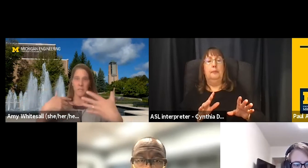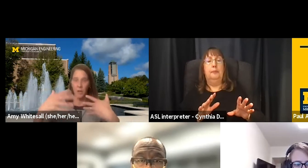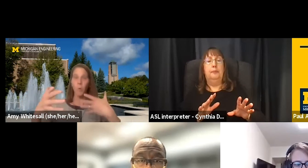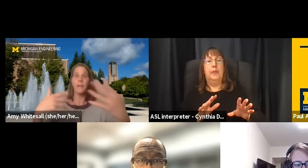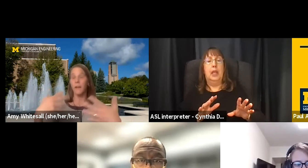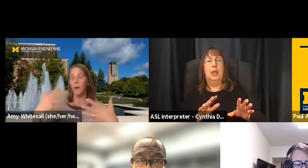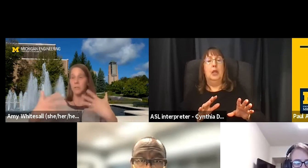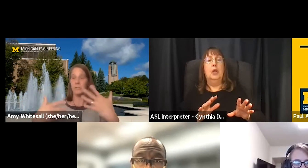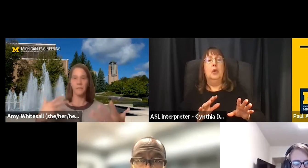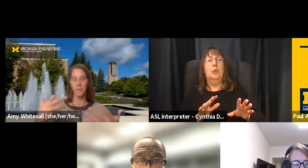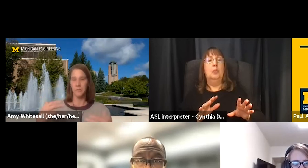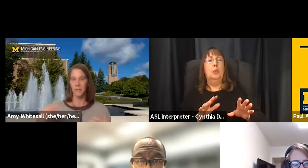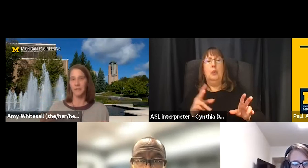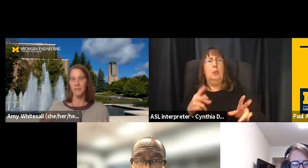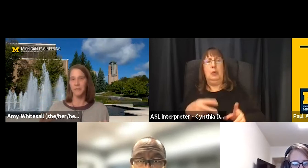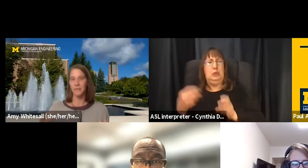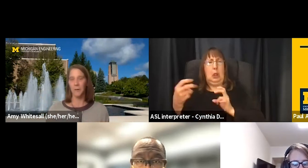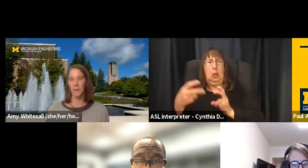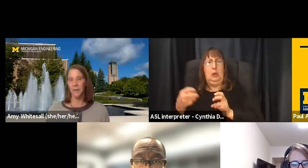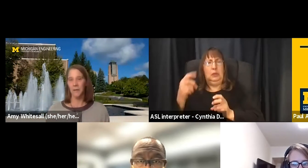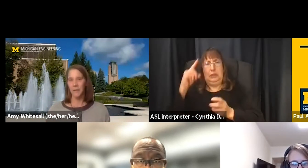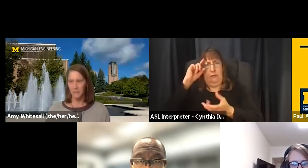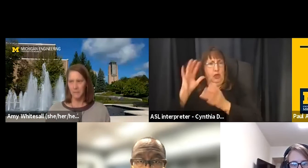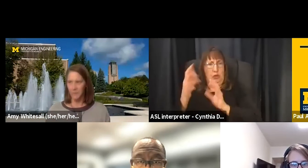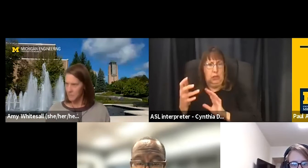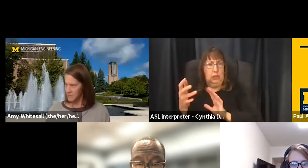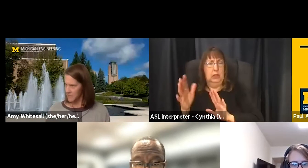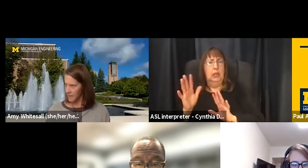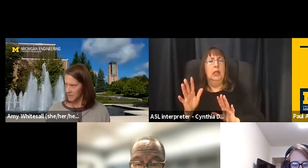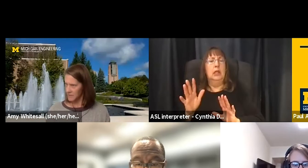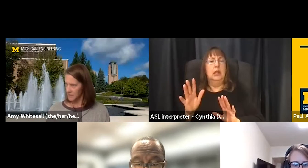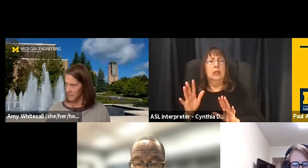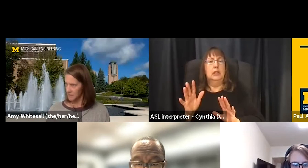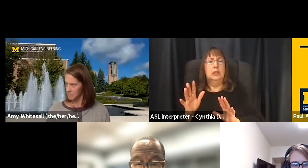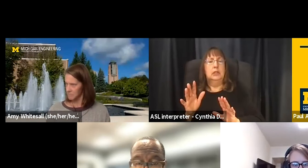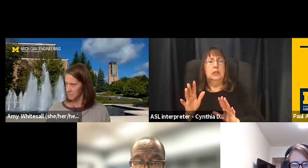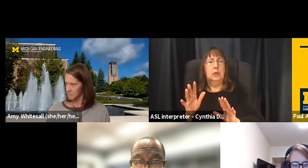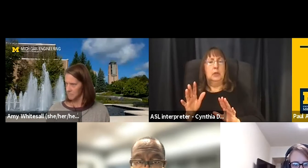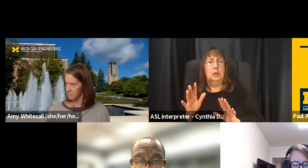what was loading there was confusing. So Dilip, does